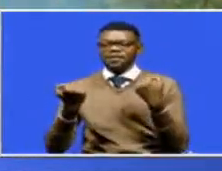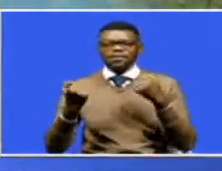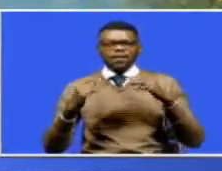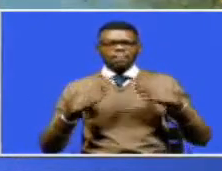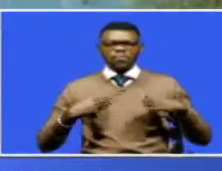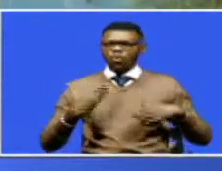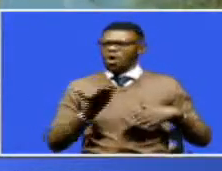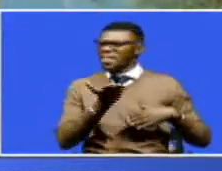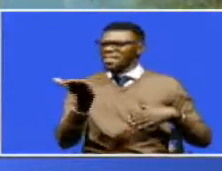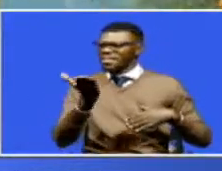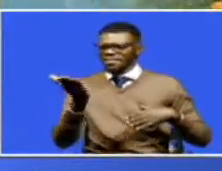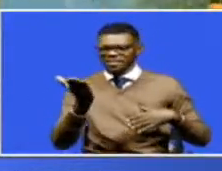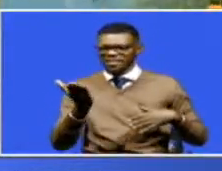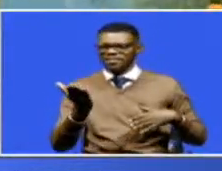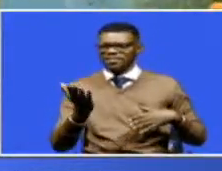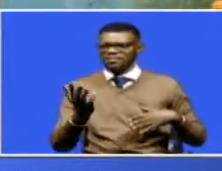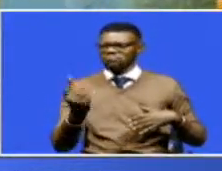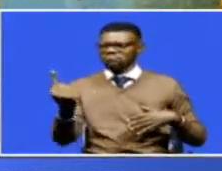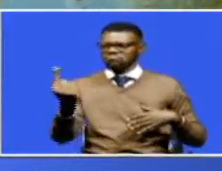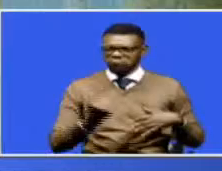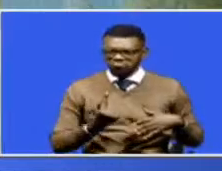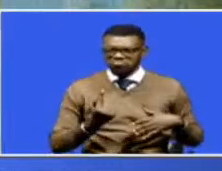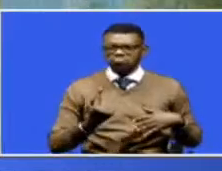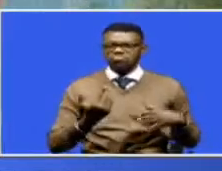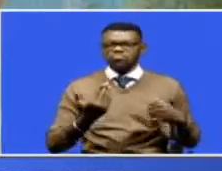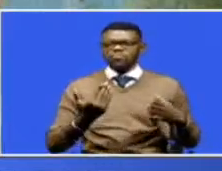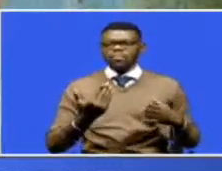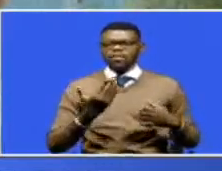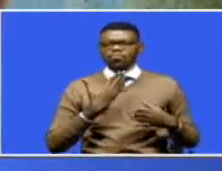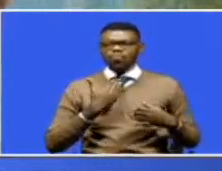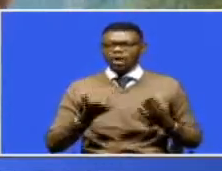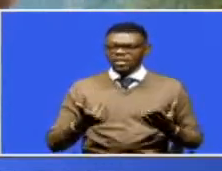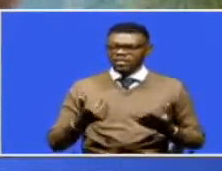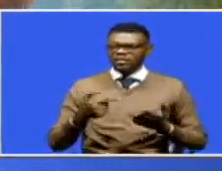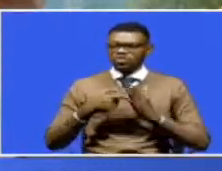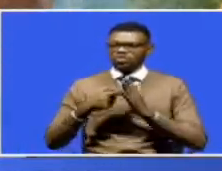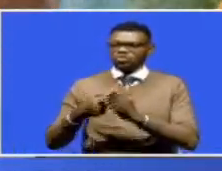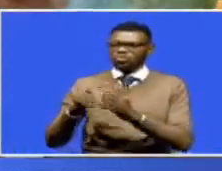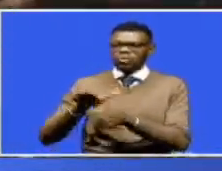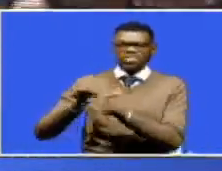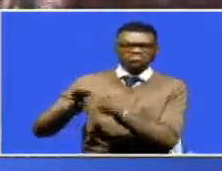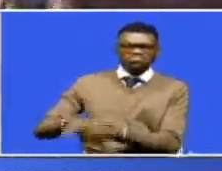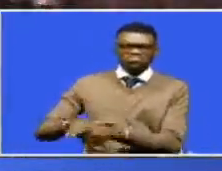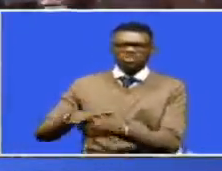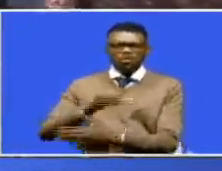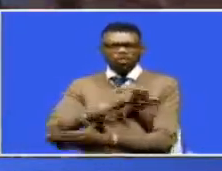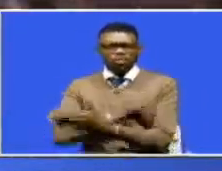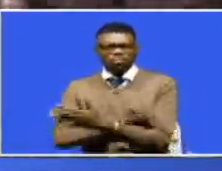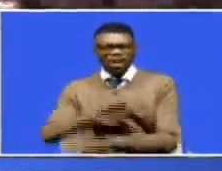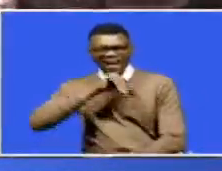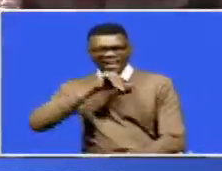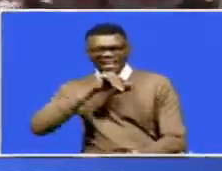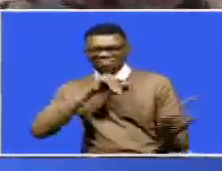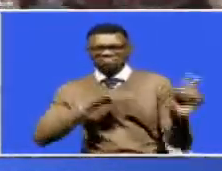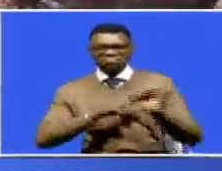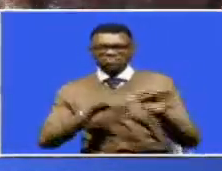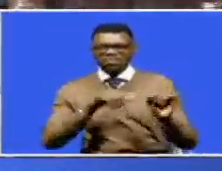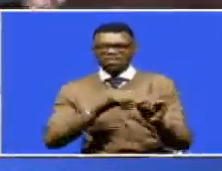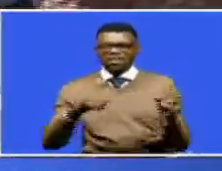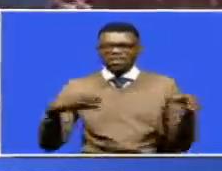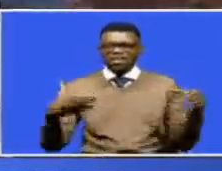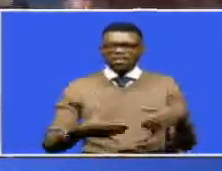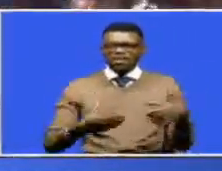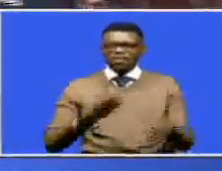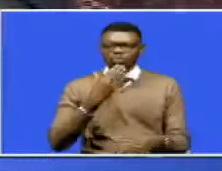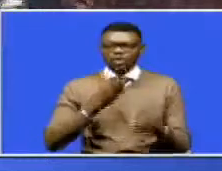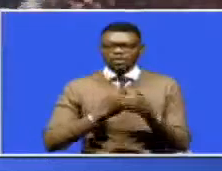anybody else would want to undermine his authority. However, another section of ODM leaders